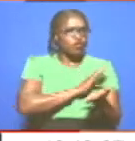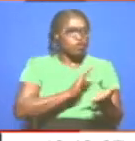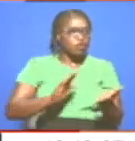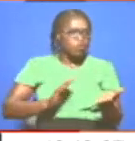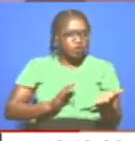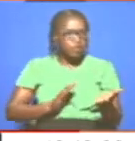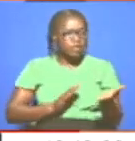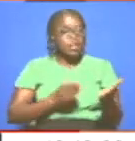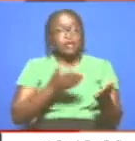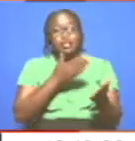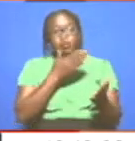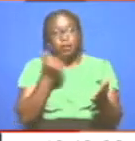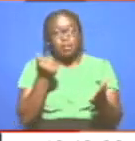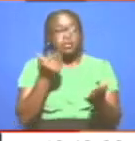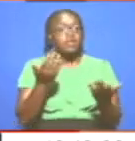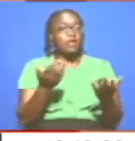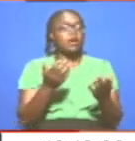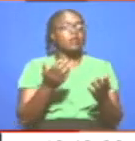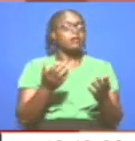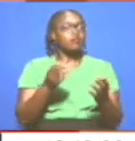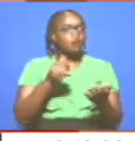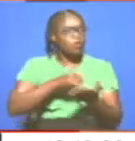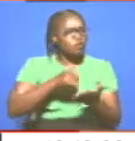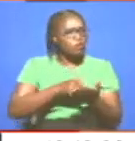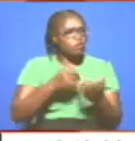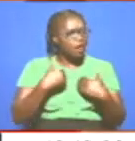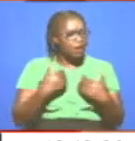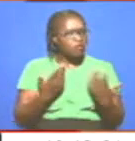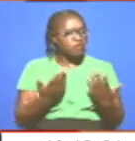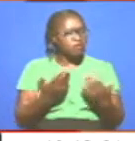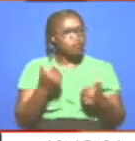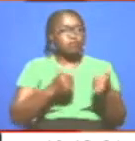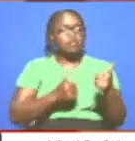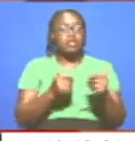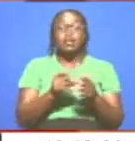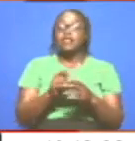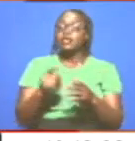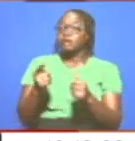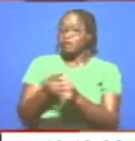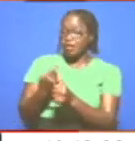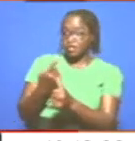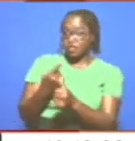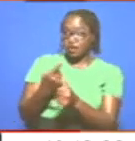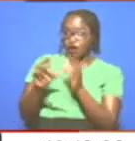first conversation that you've had? First conversation, obviously,